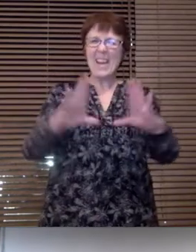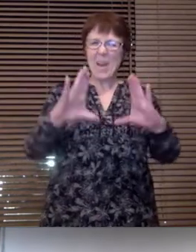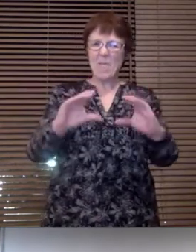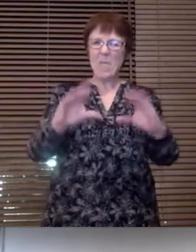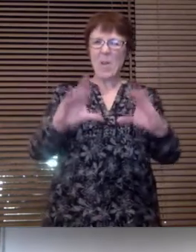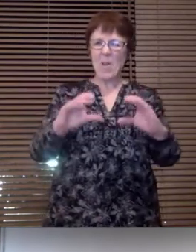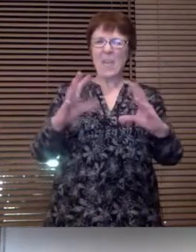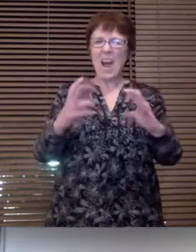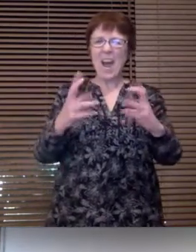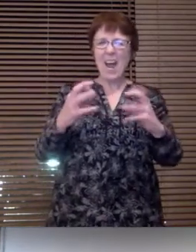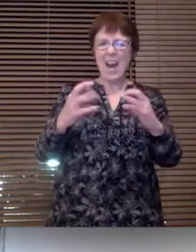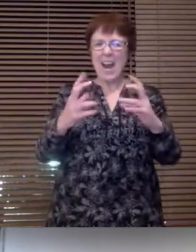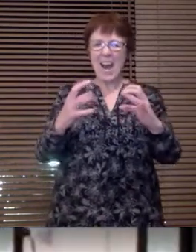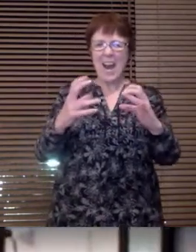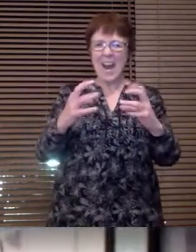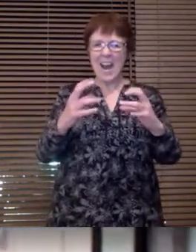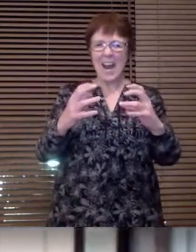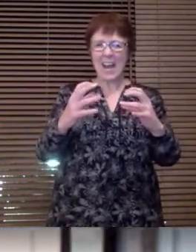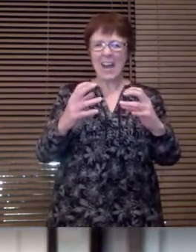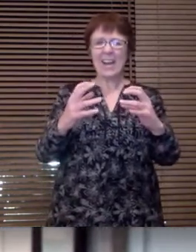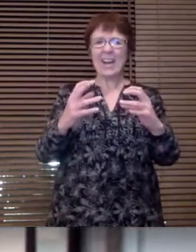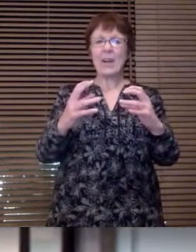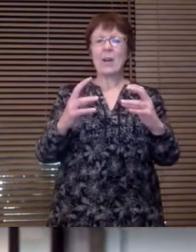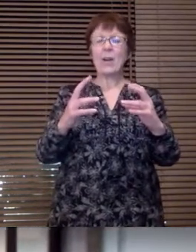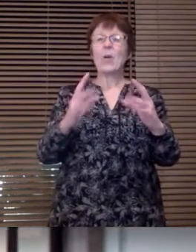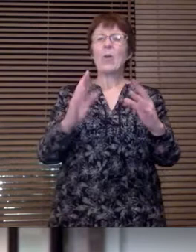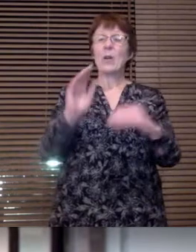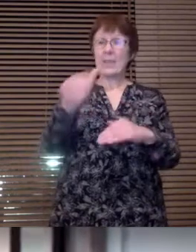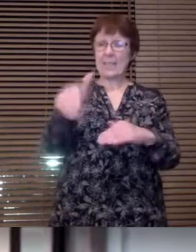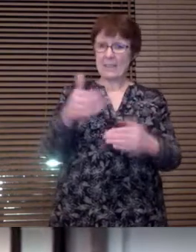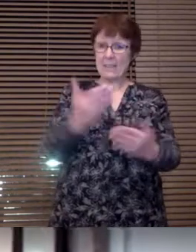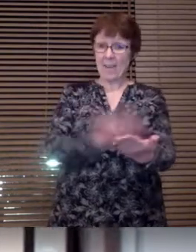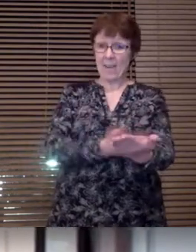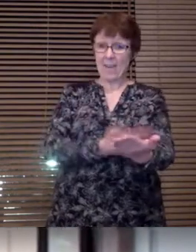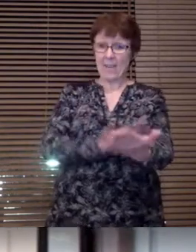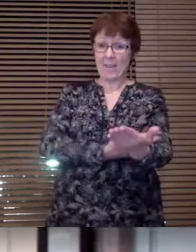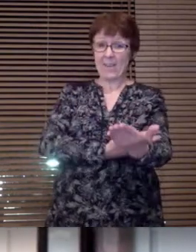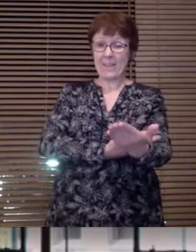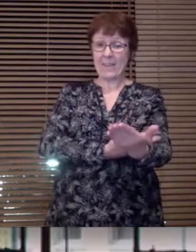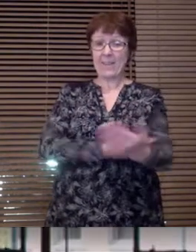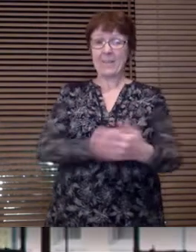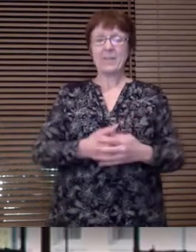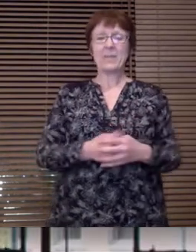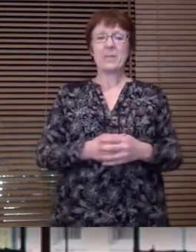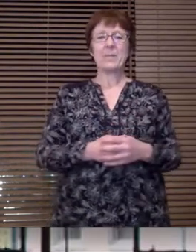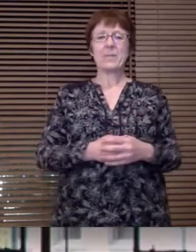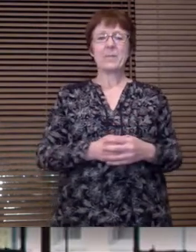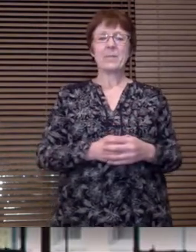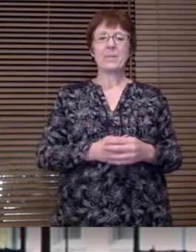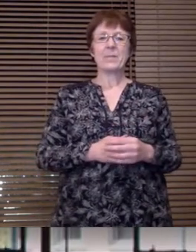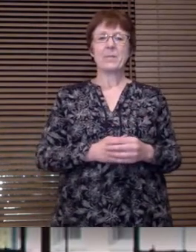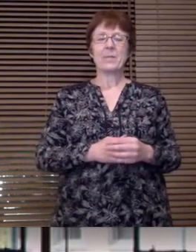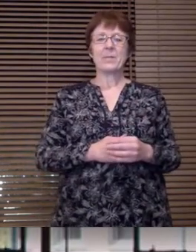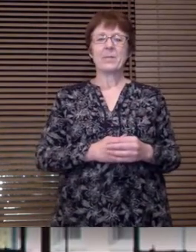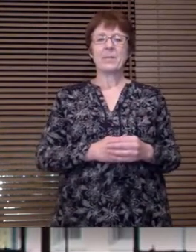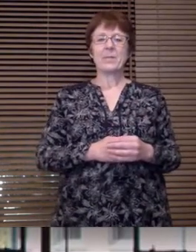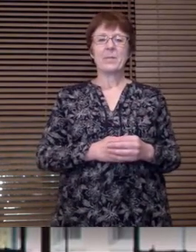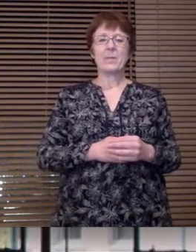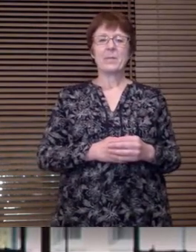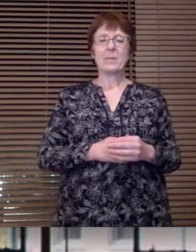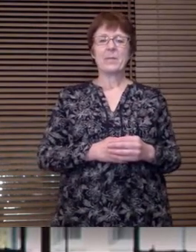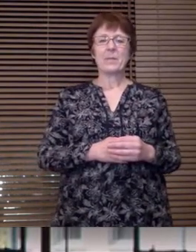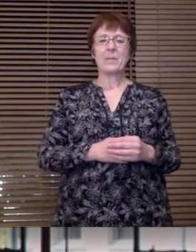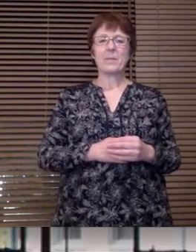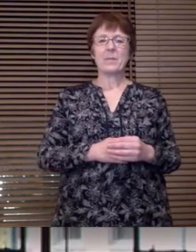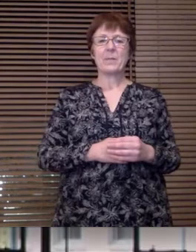muscles will be working for the handstand. Next, we move on to the front support shrugs. Again, keep up with me. I'm going to be facing